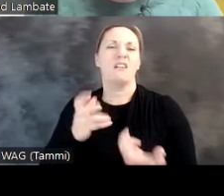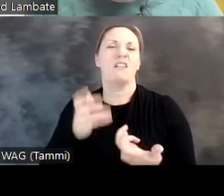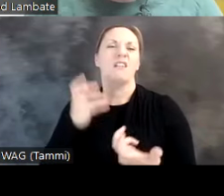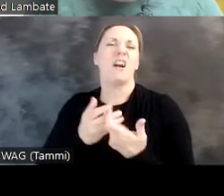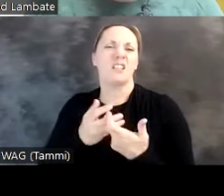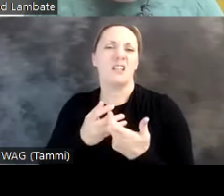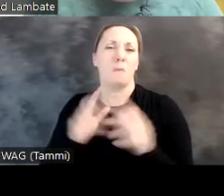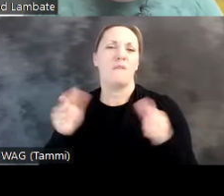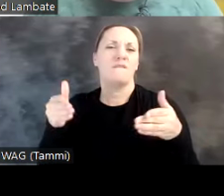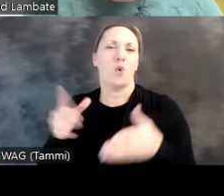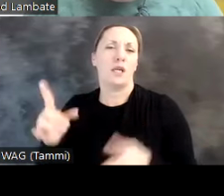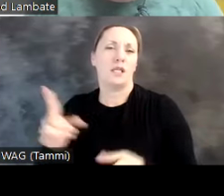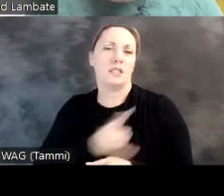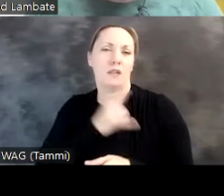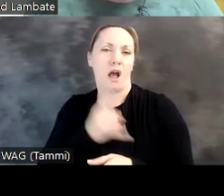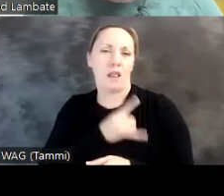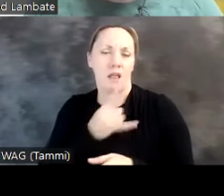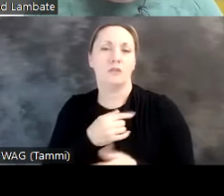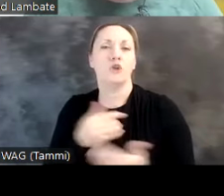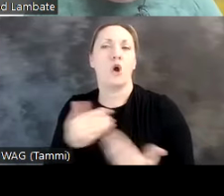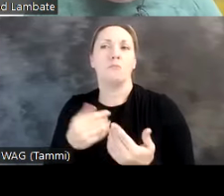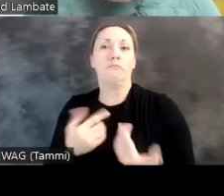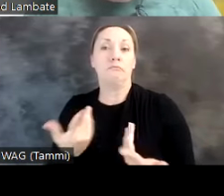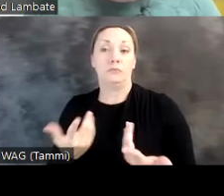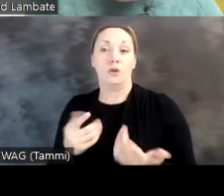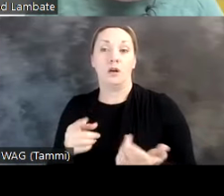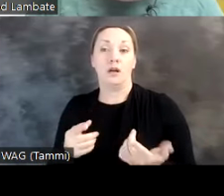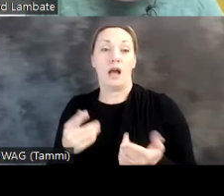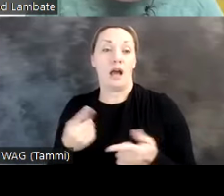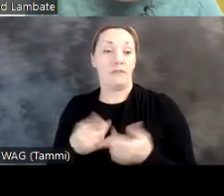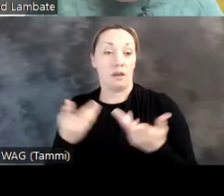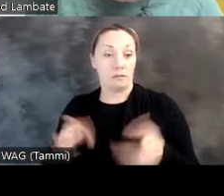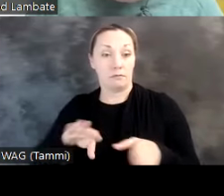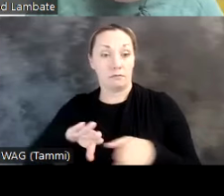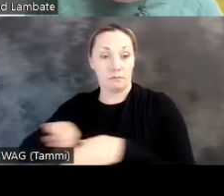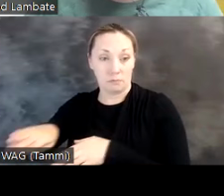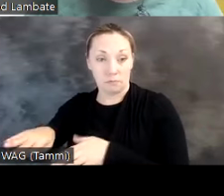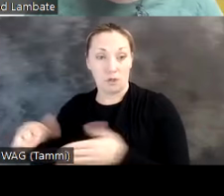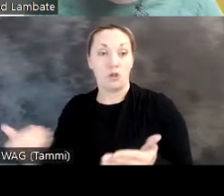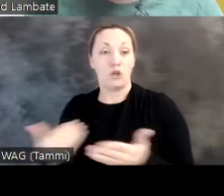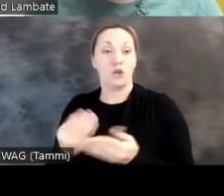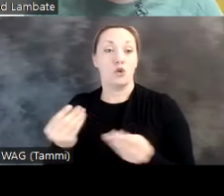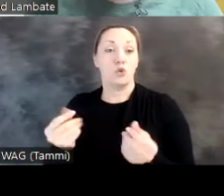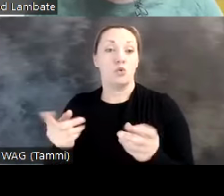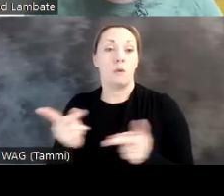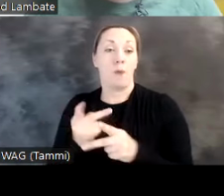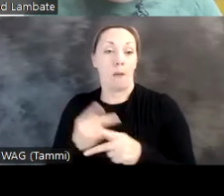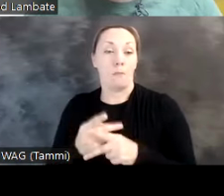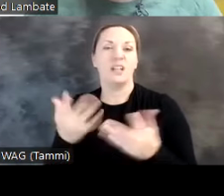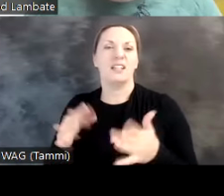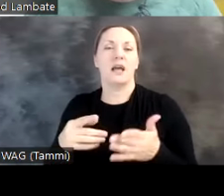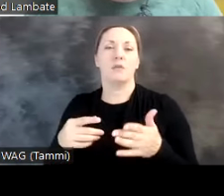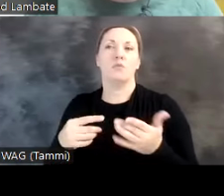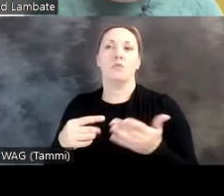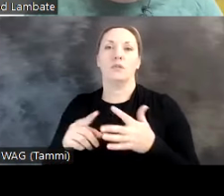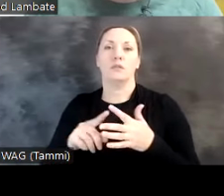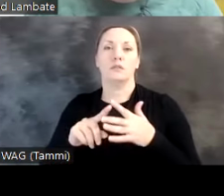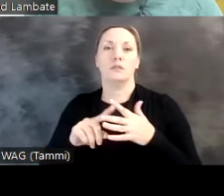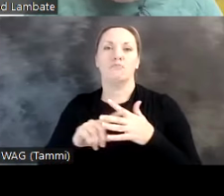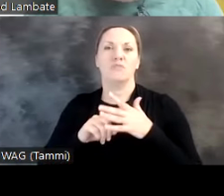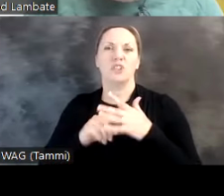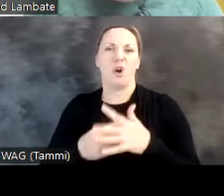look. So apart from that, we'll then move on to the new properties that has been introduced a couple of years